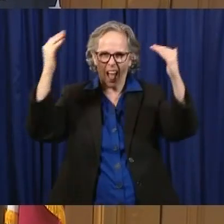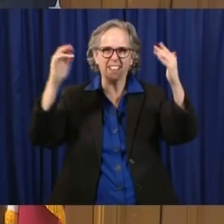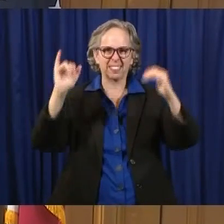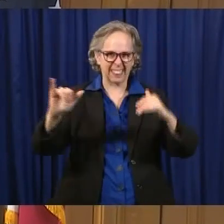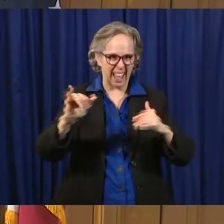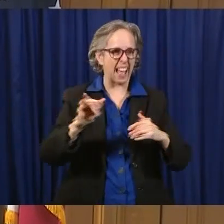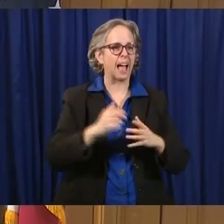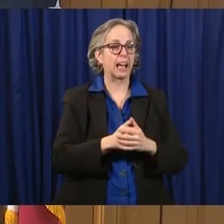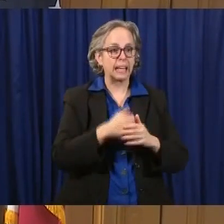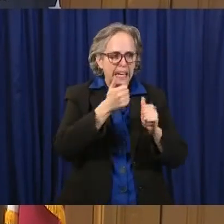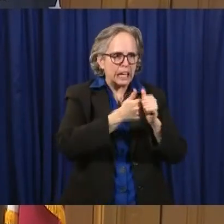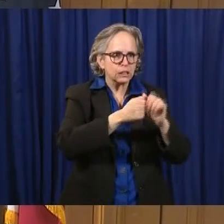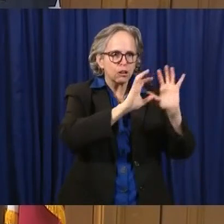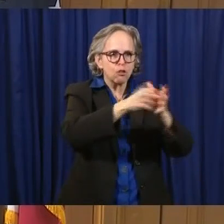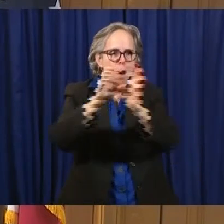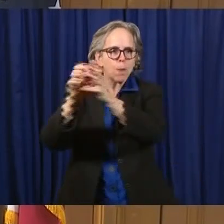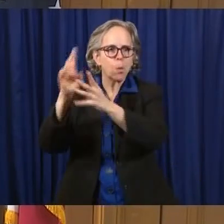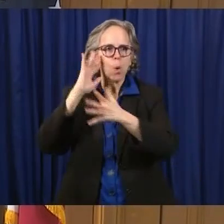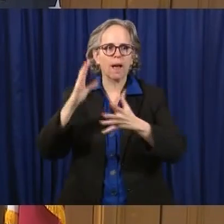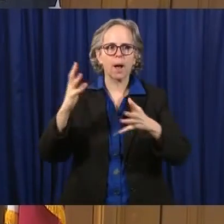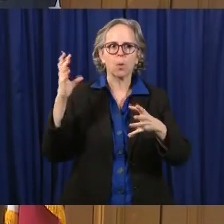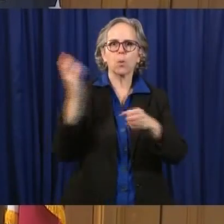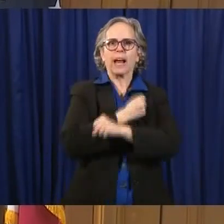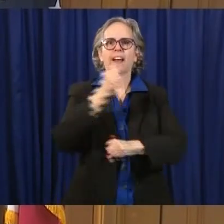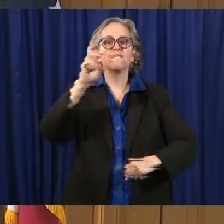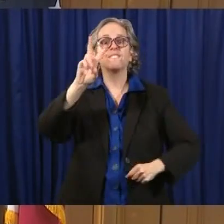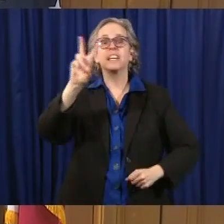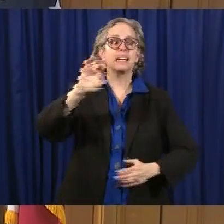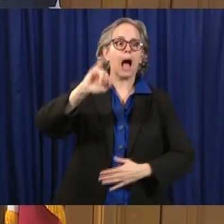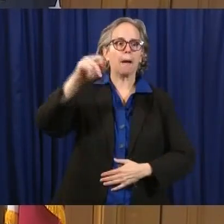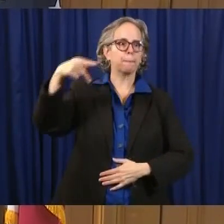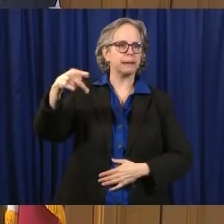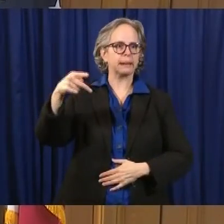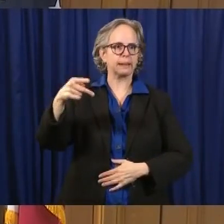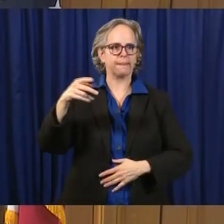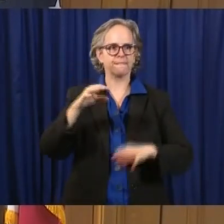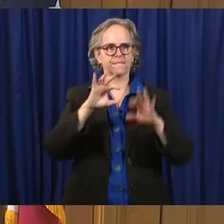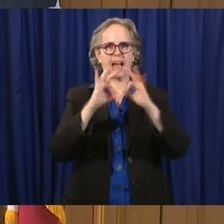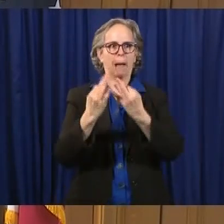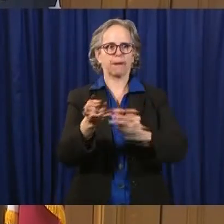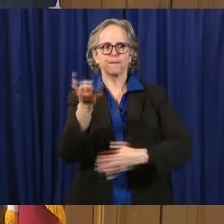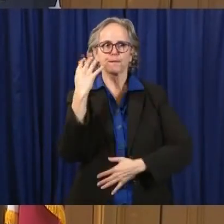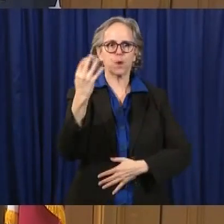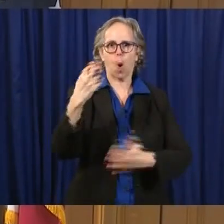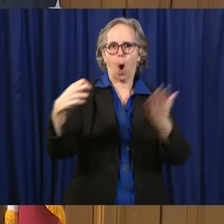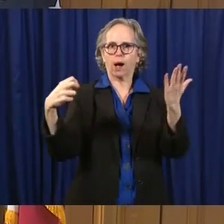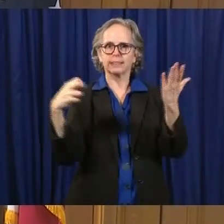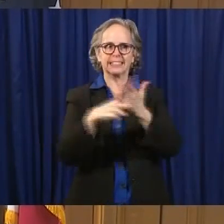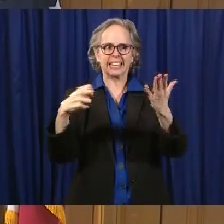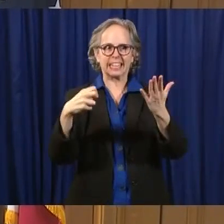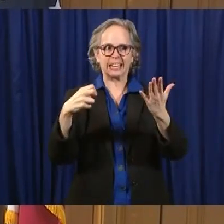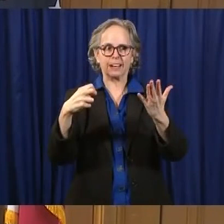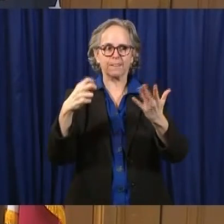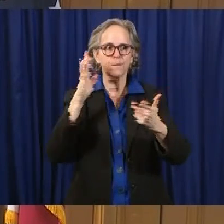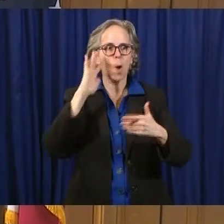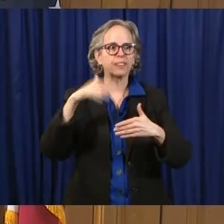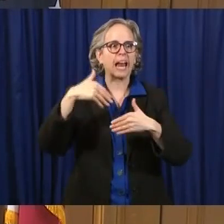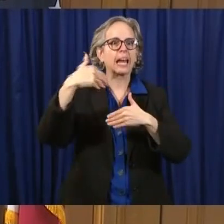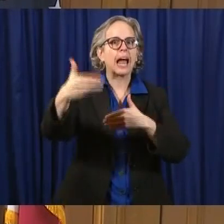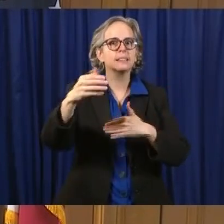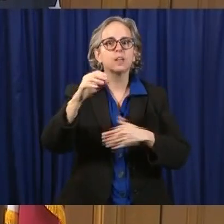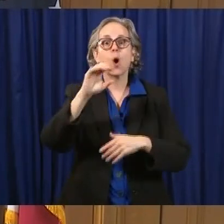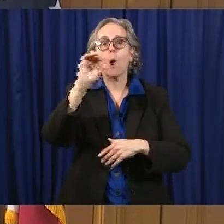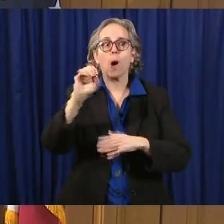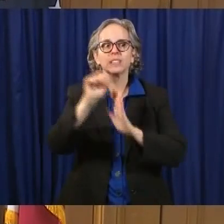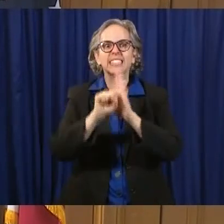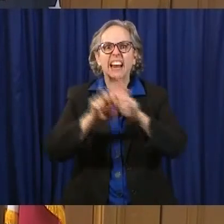win a VIP family 4-pack to attend the next Ohio State Fair, including 1 parking pass, 4 mission